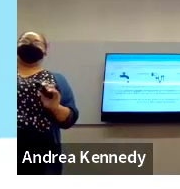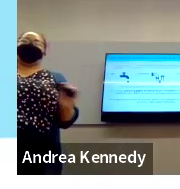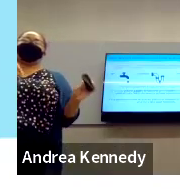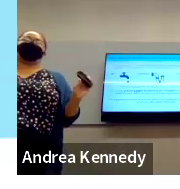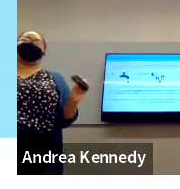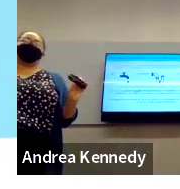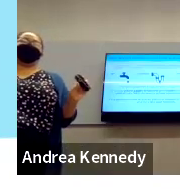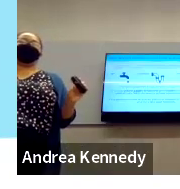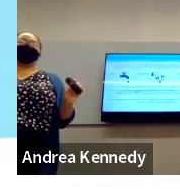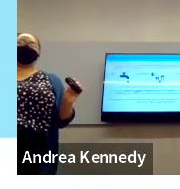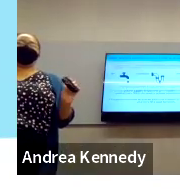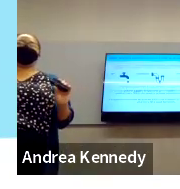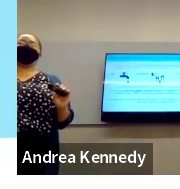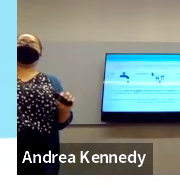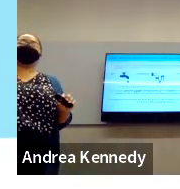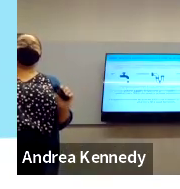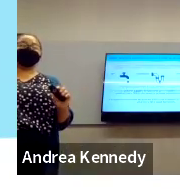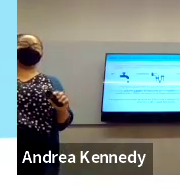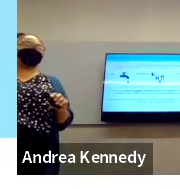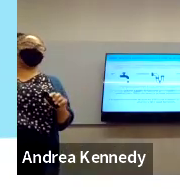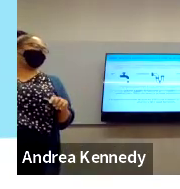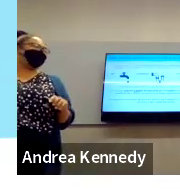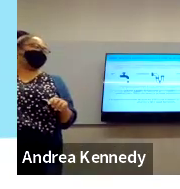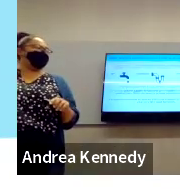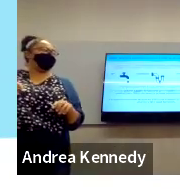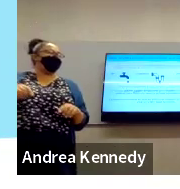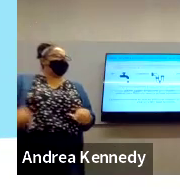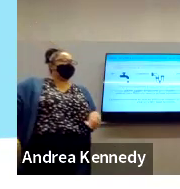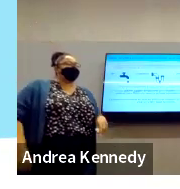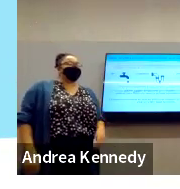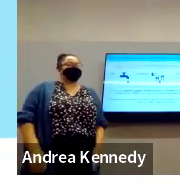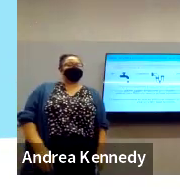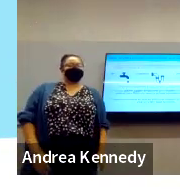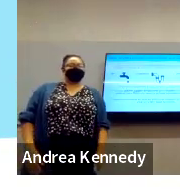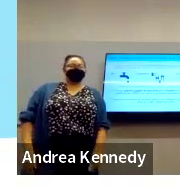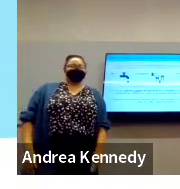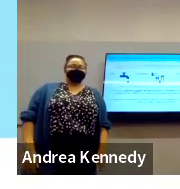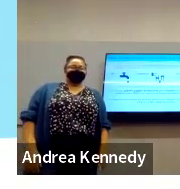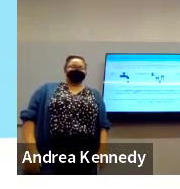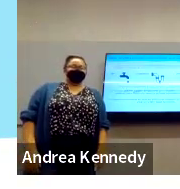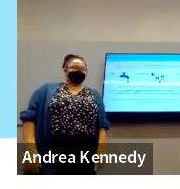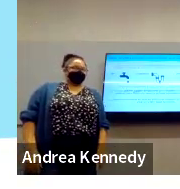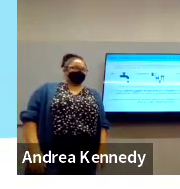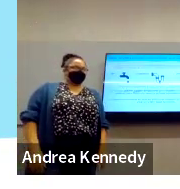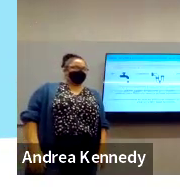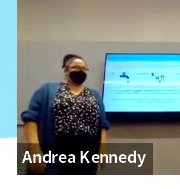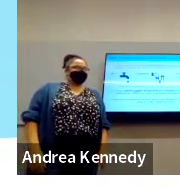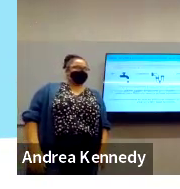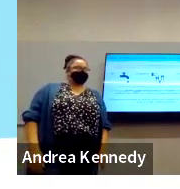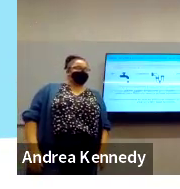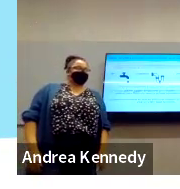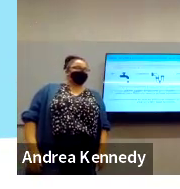you still have more clarifying questions about the process, we can get into it at the slide. Vamos a hablar sobre el proceso de la